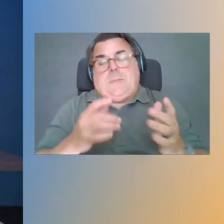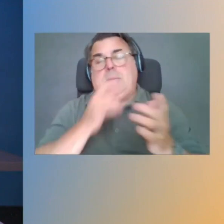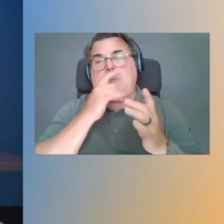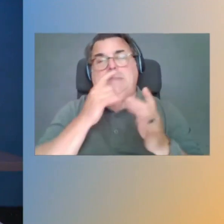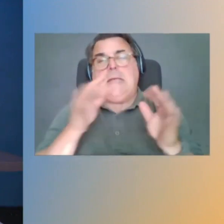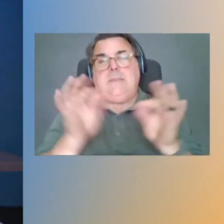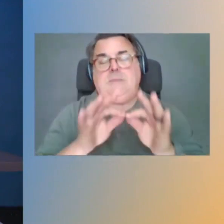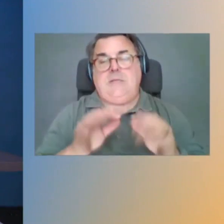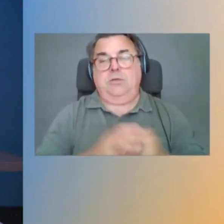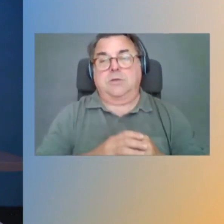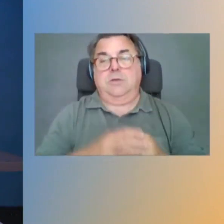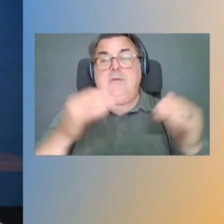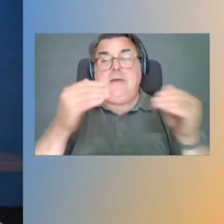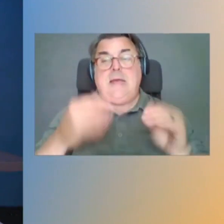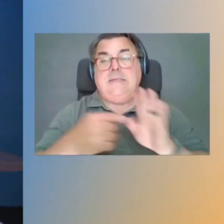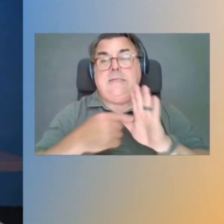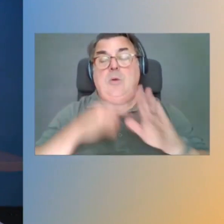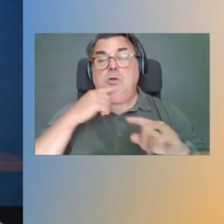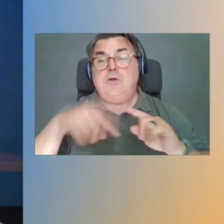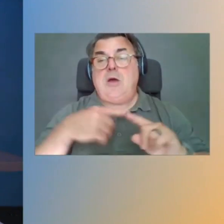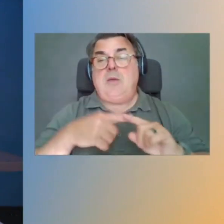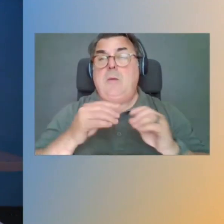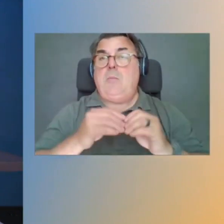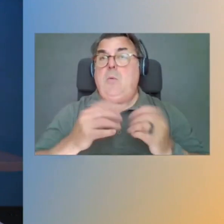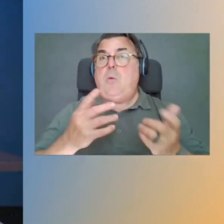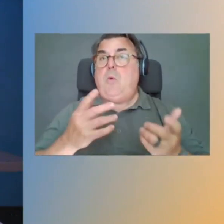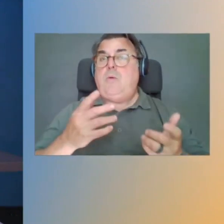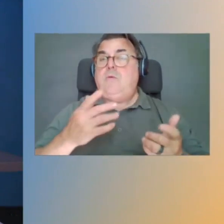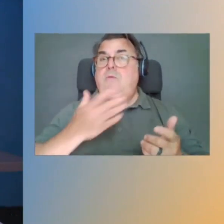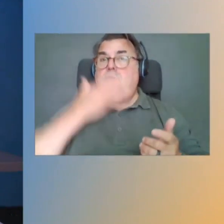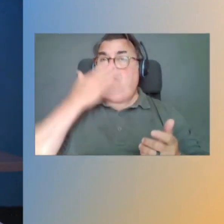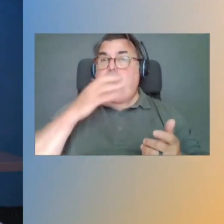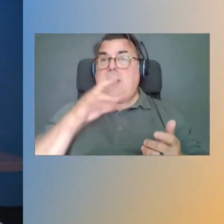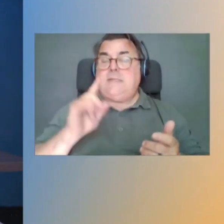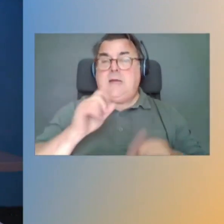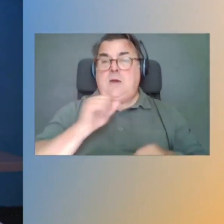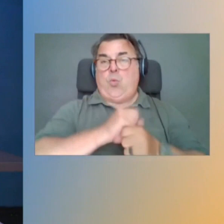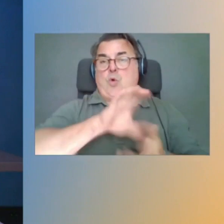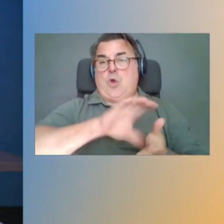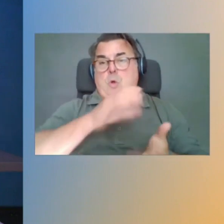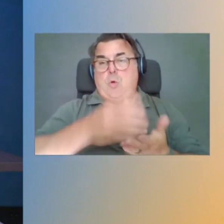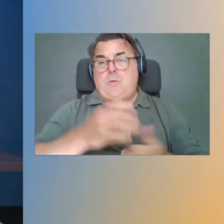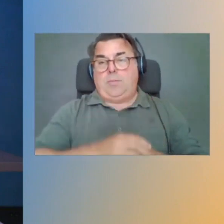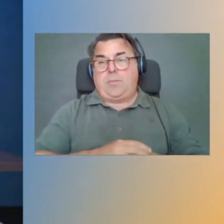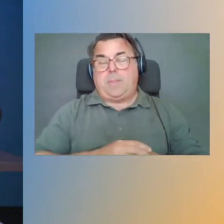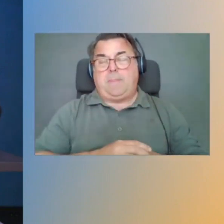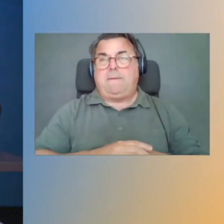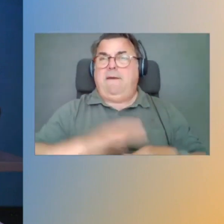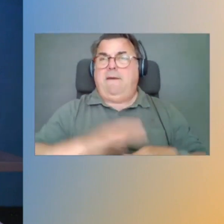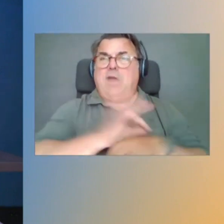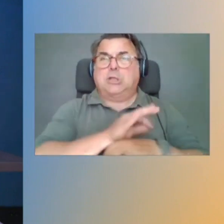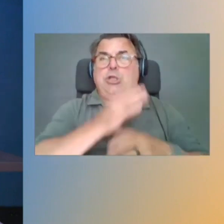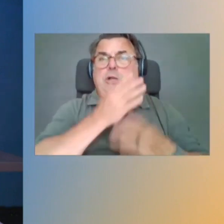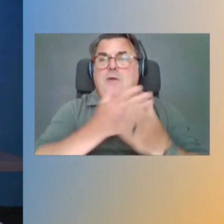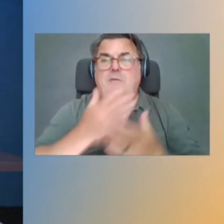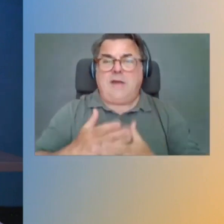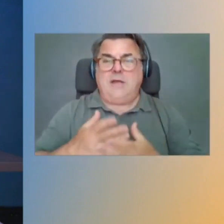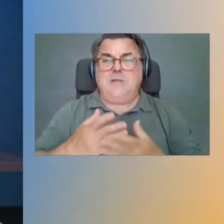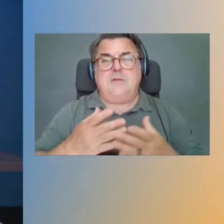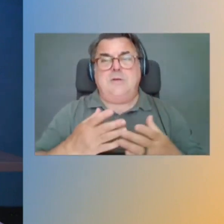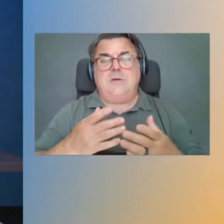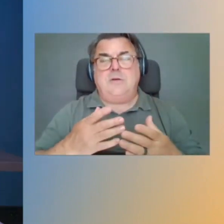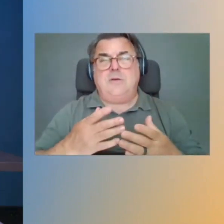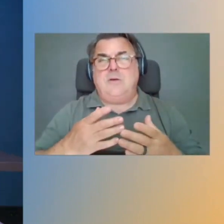example that I want to talk about, this is more like a front-end type workload. This is a functional verification, or actually formal verification